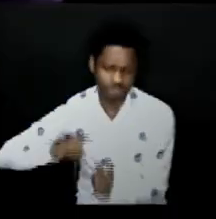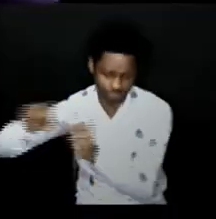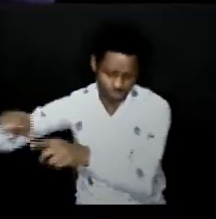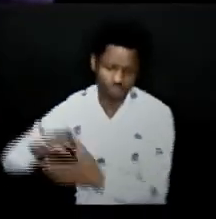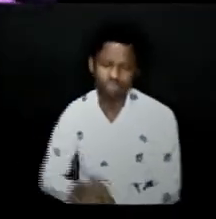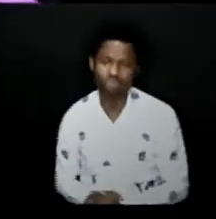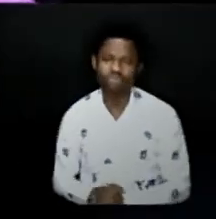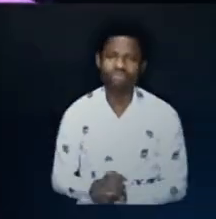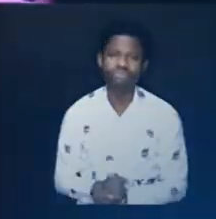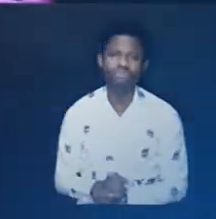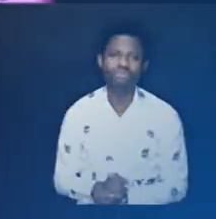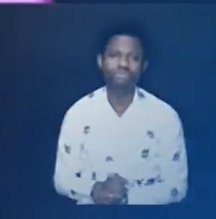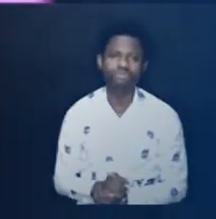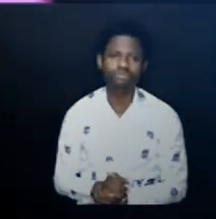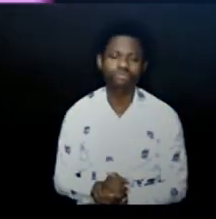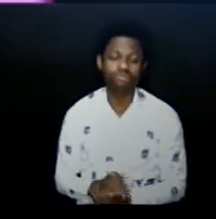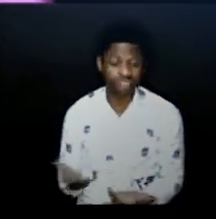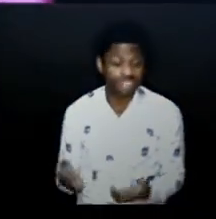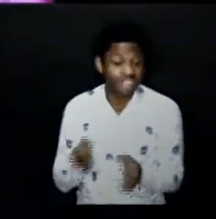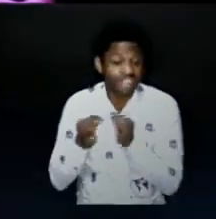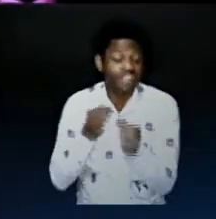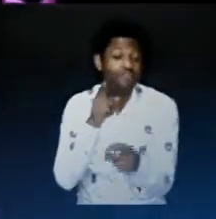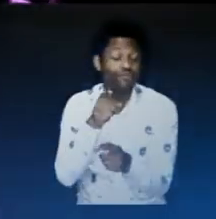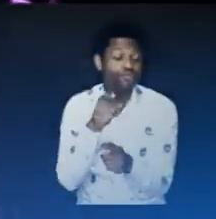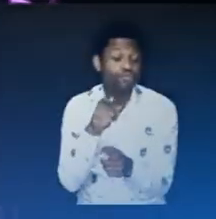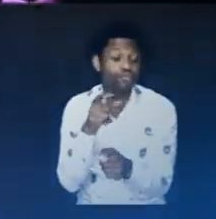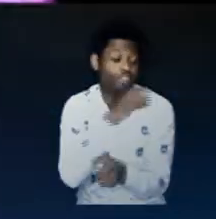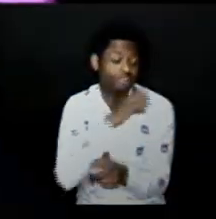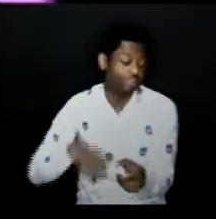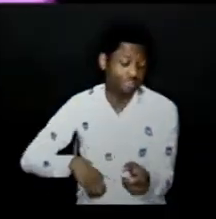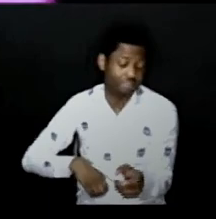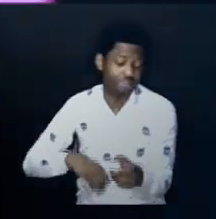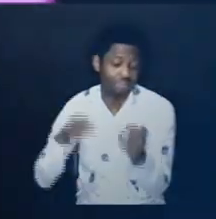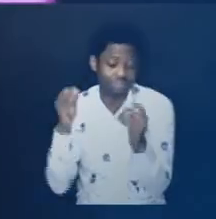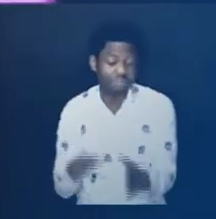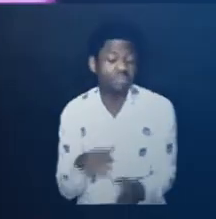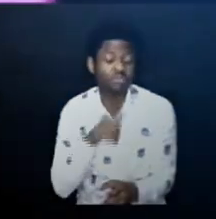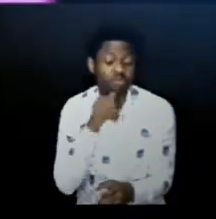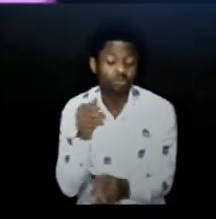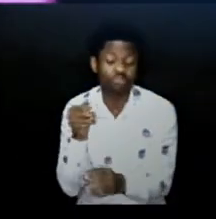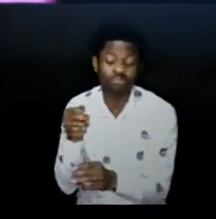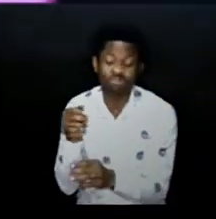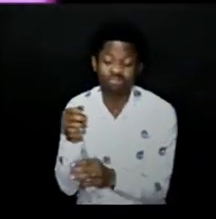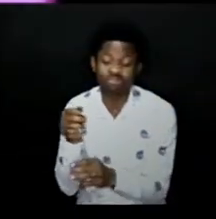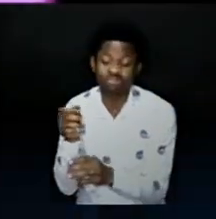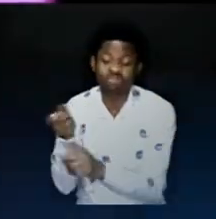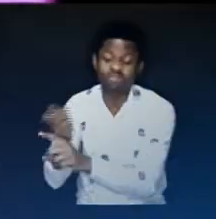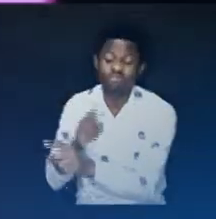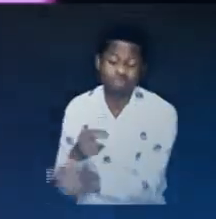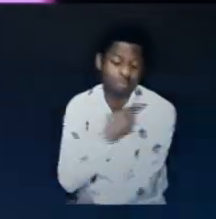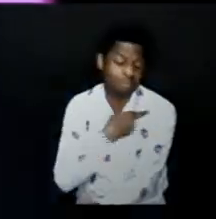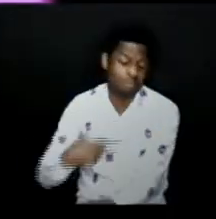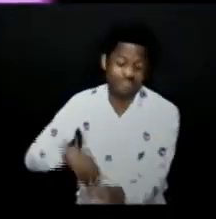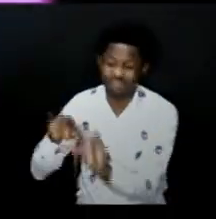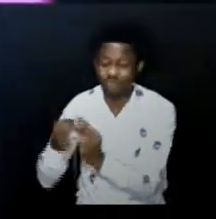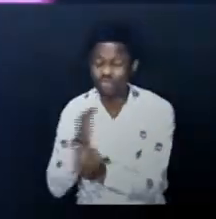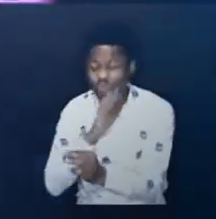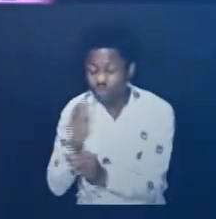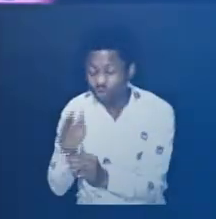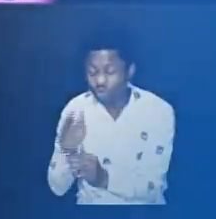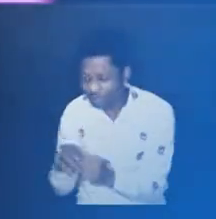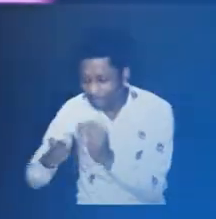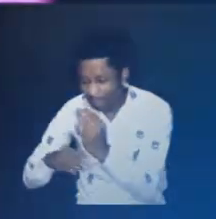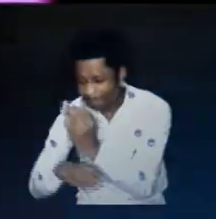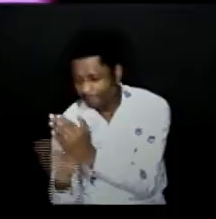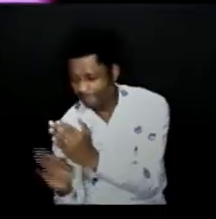chieftaincy. Now if you're a Christian and you're not from a royal family, don't go and buy the throne. You don't